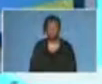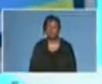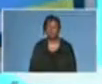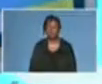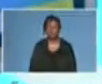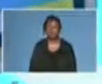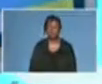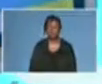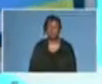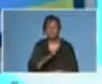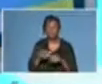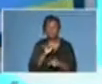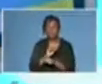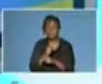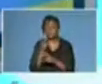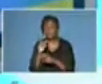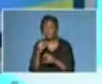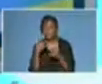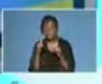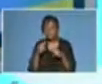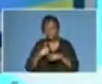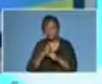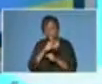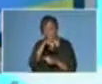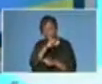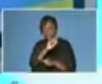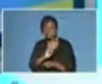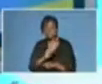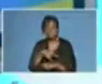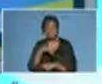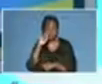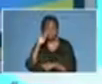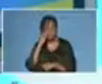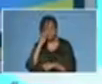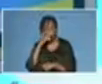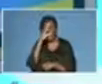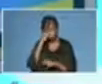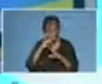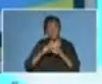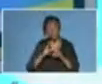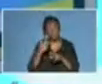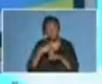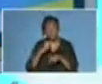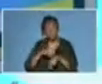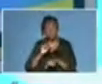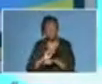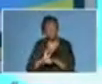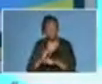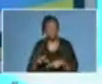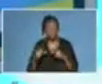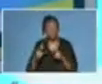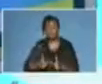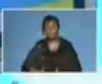Well, it's been said that all work and no play makes Jack a dull boy. Well, while hard at work providing live coverage of the canal and homecoming and